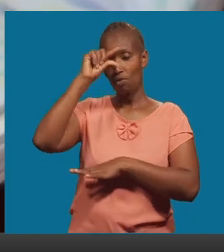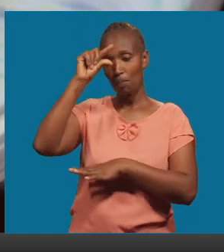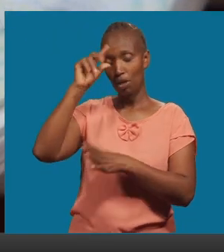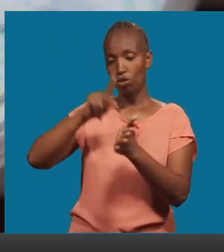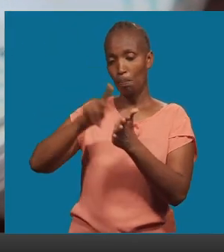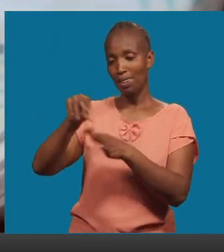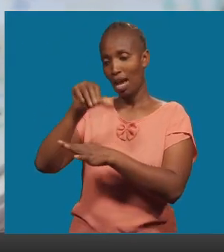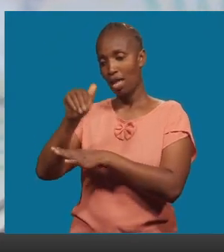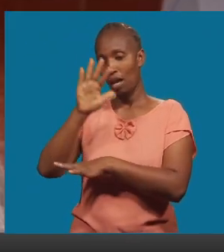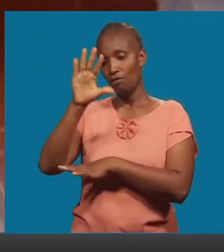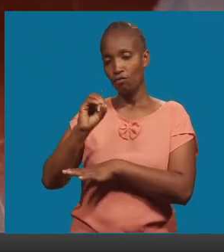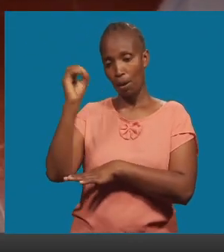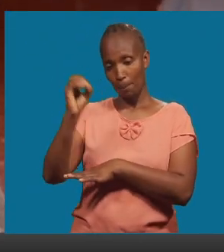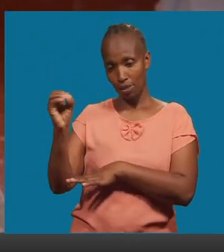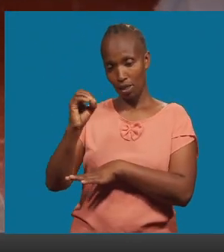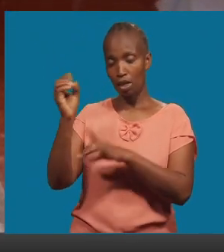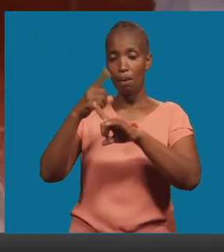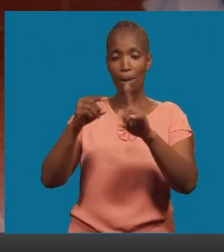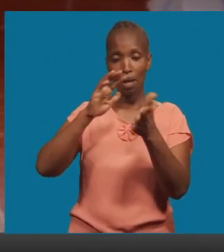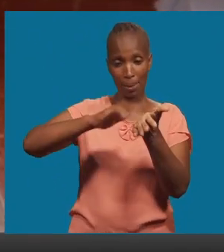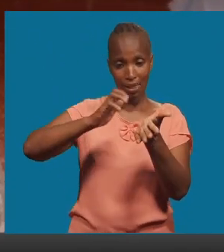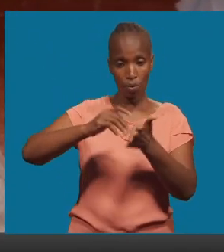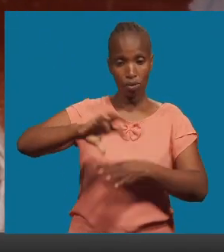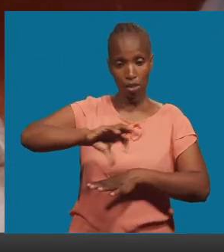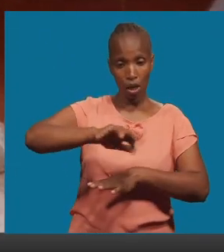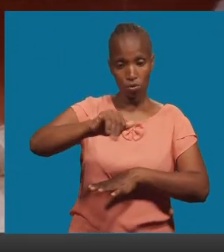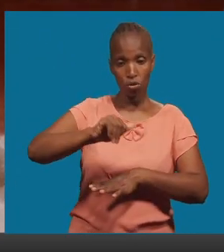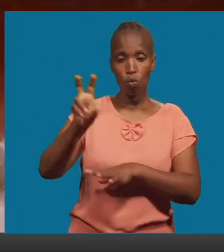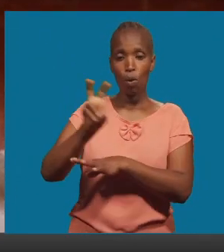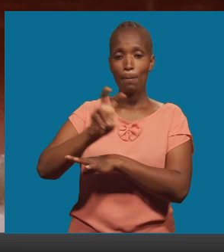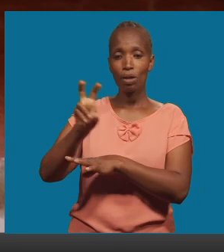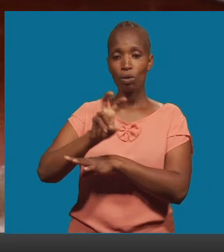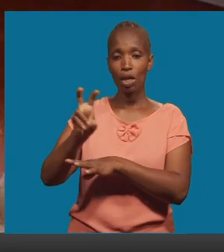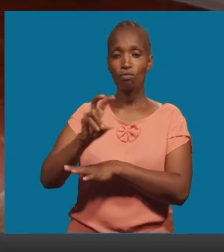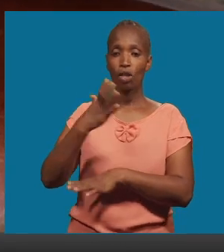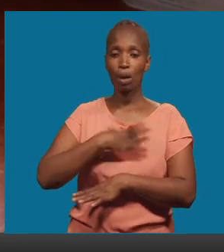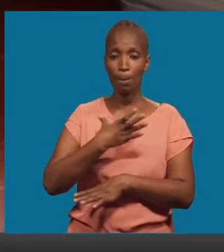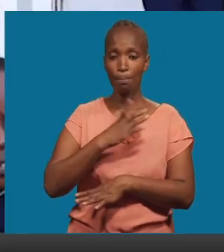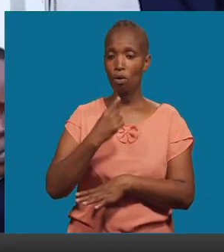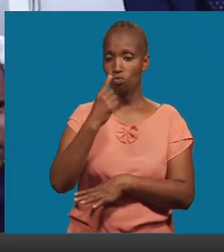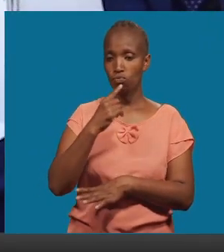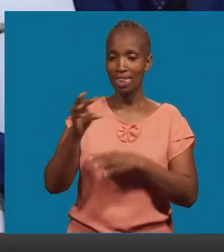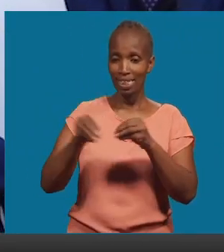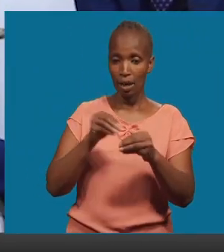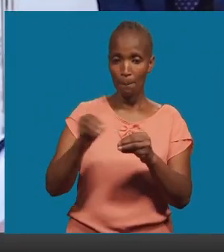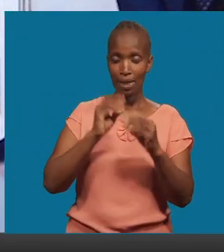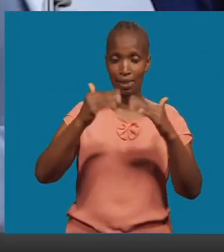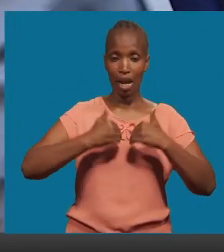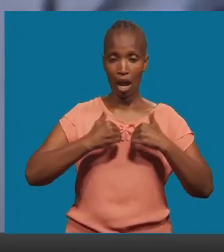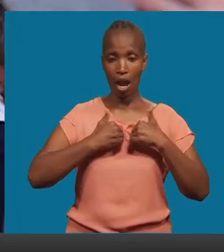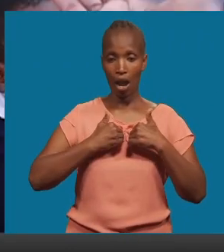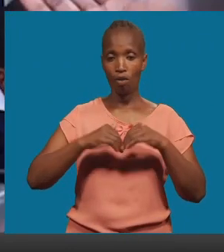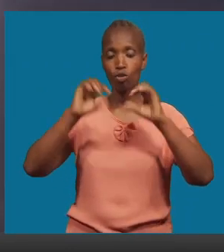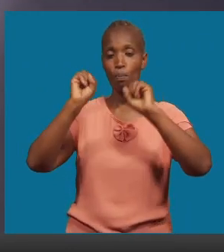kwa serikali ya kitaifa ilipe hiyo 50%. Aliongeza kuwa serikali ya kaunti ya Machakos itatafuta takwimu